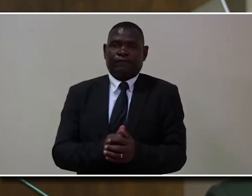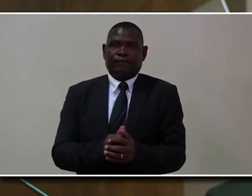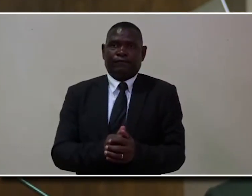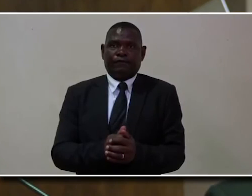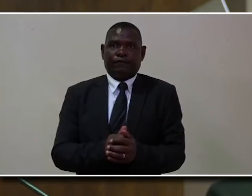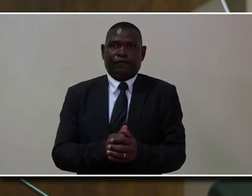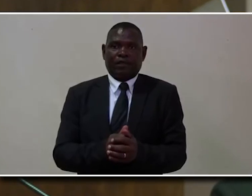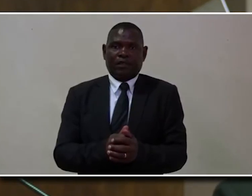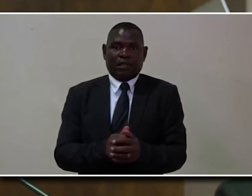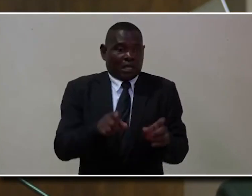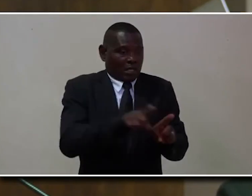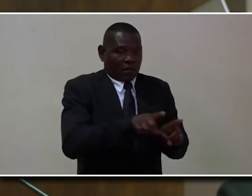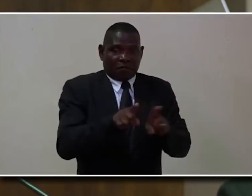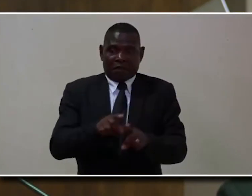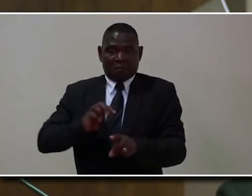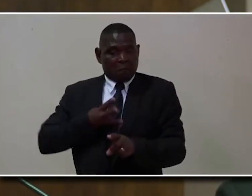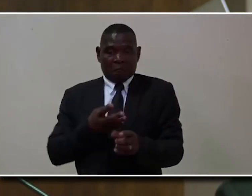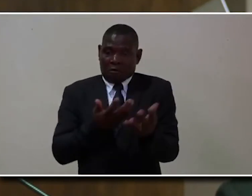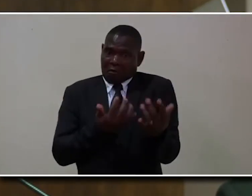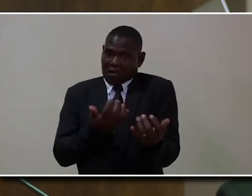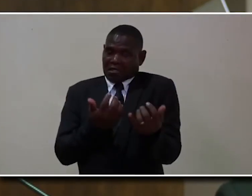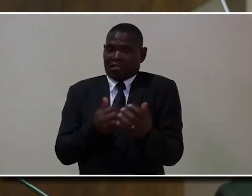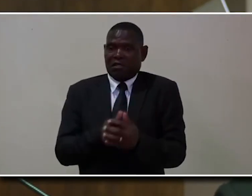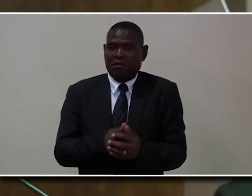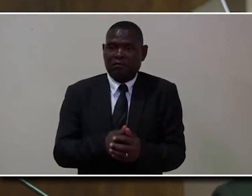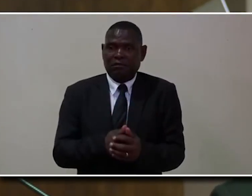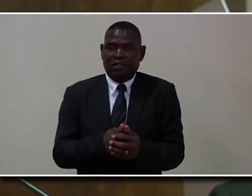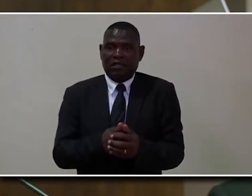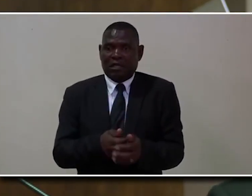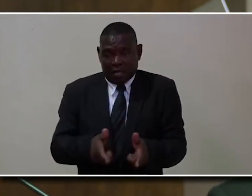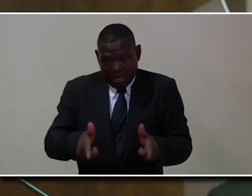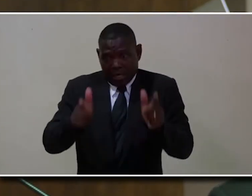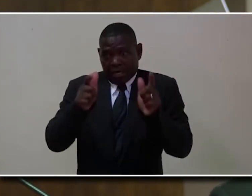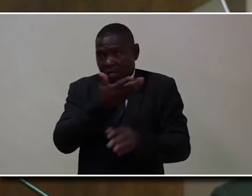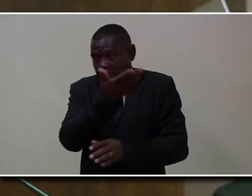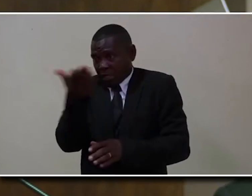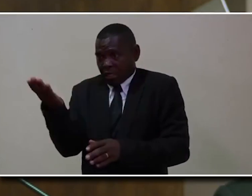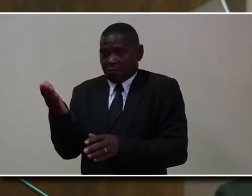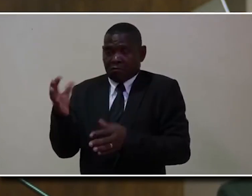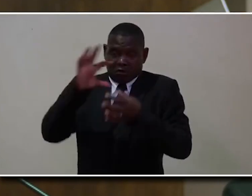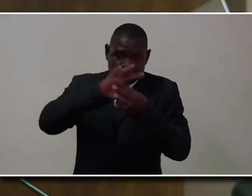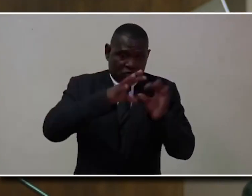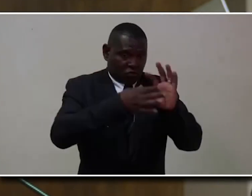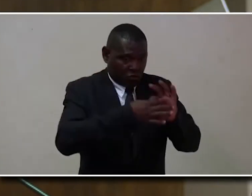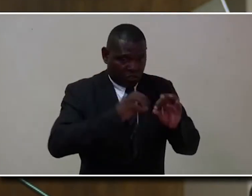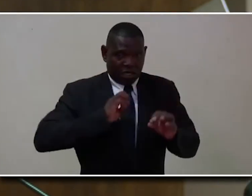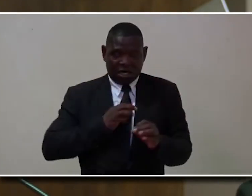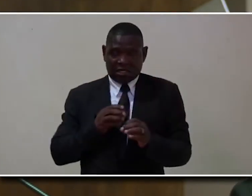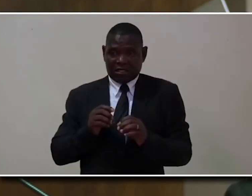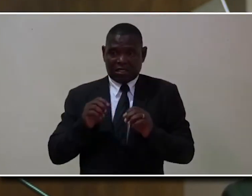Just as we are also waiting. Let them join us, Father, so that we can celebrate this divine service